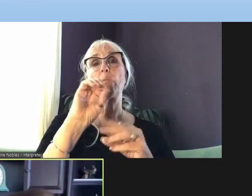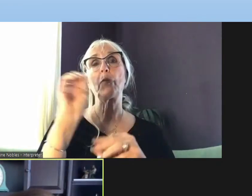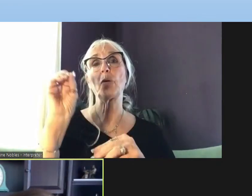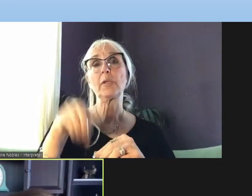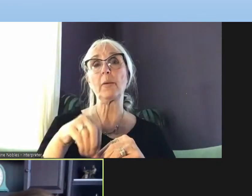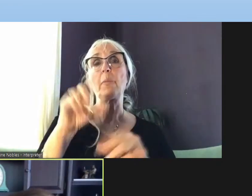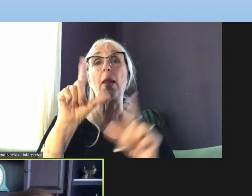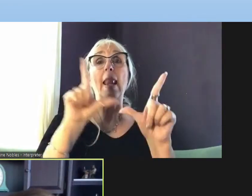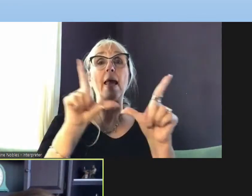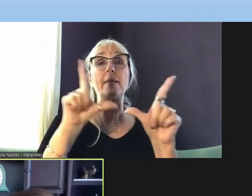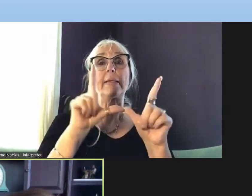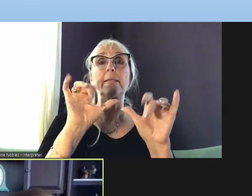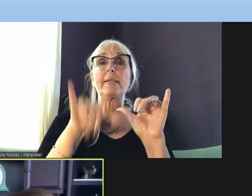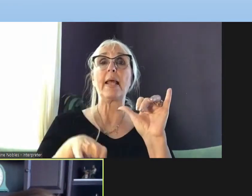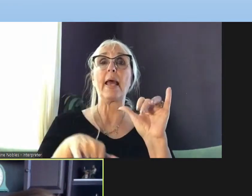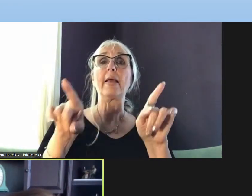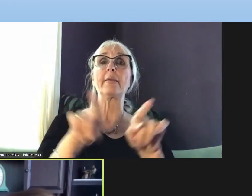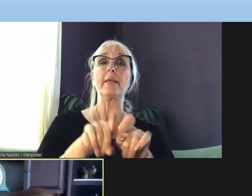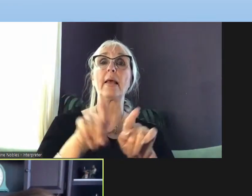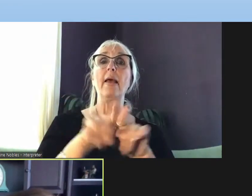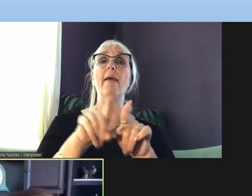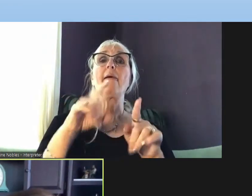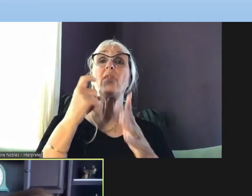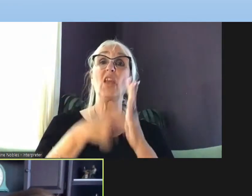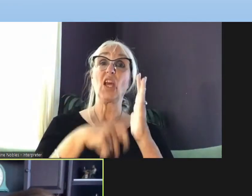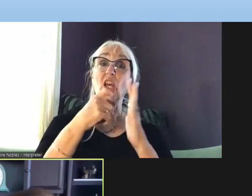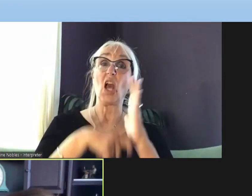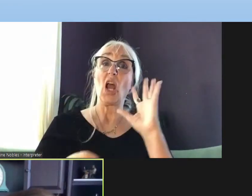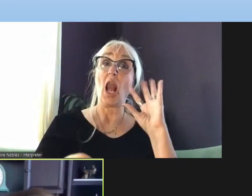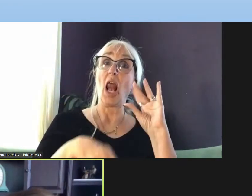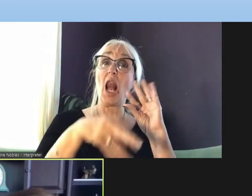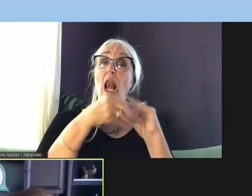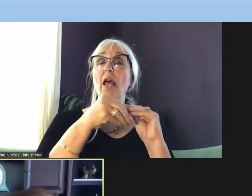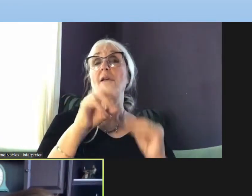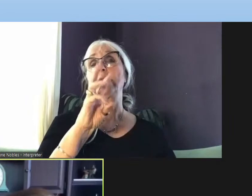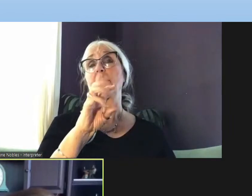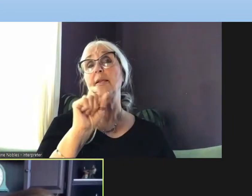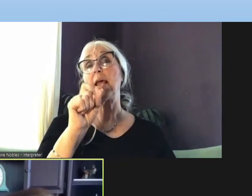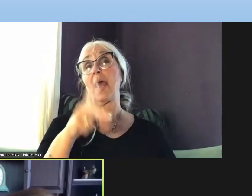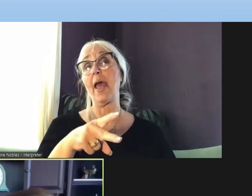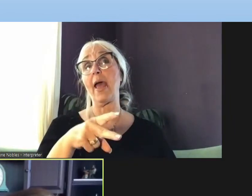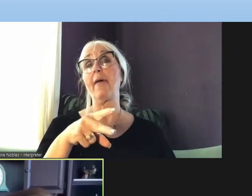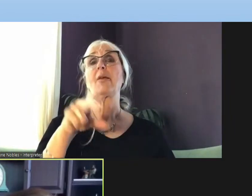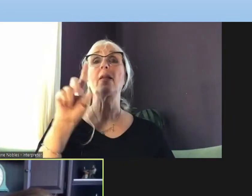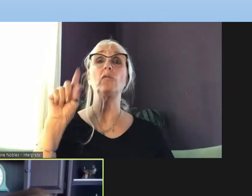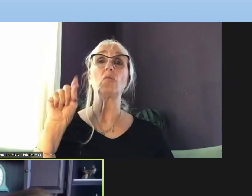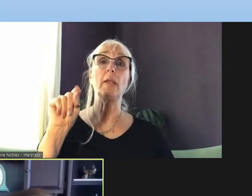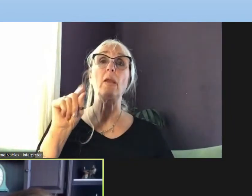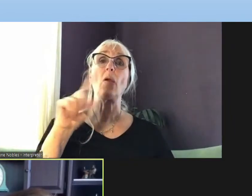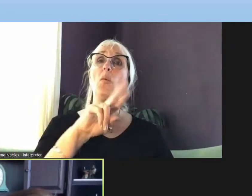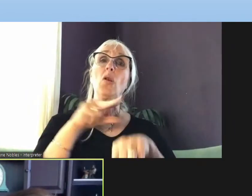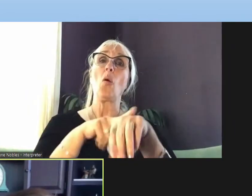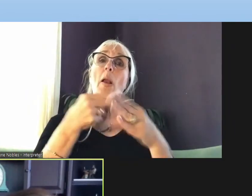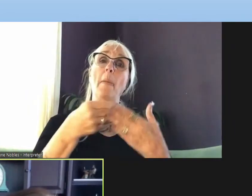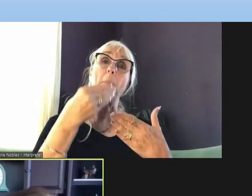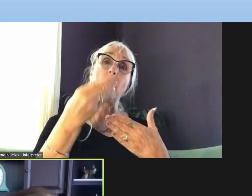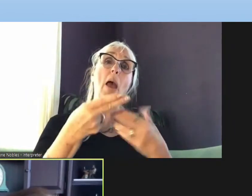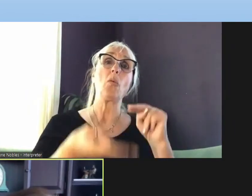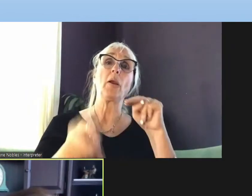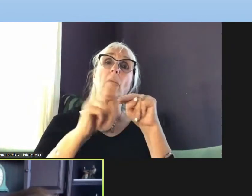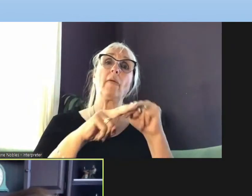same. So for those costs, the model 6920 that we normally purchase would be increasing